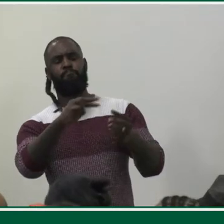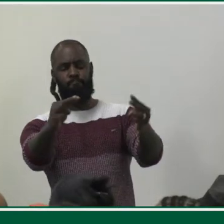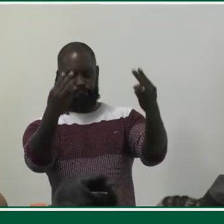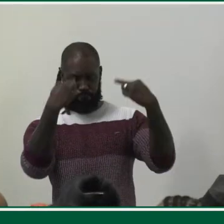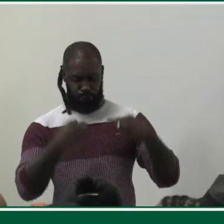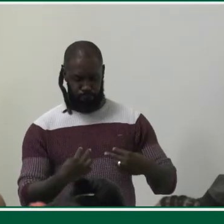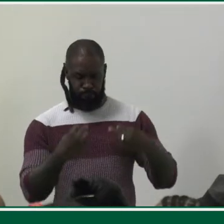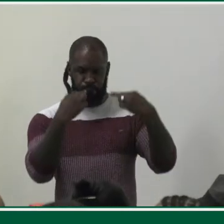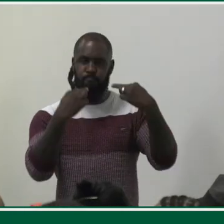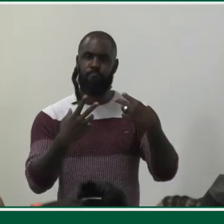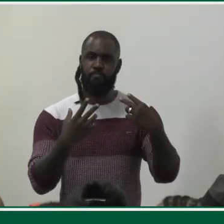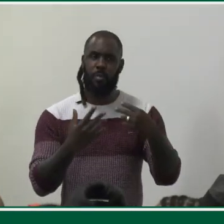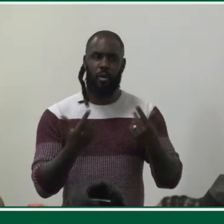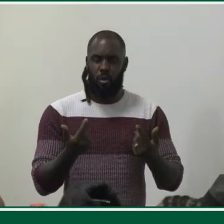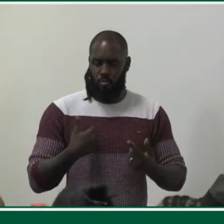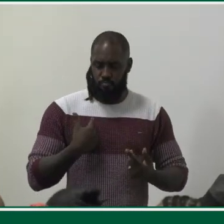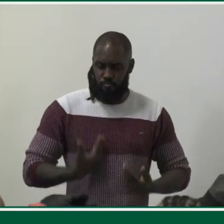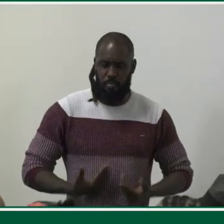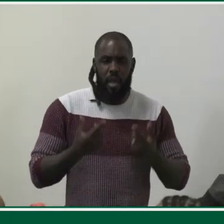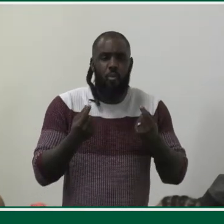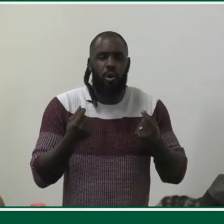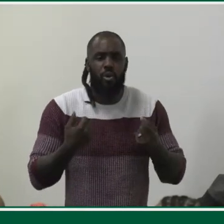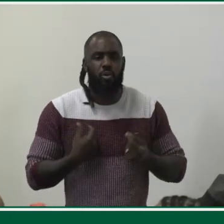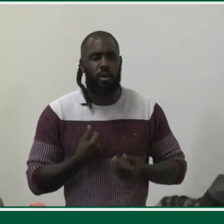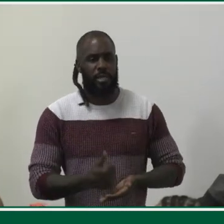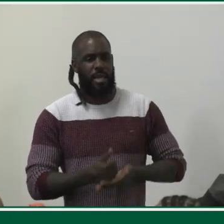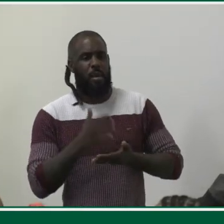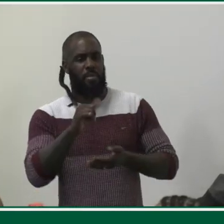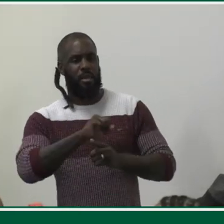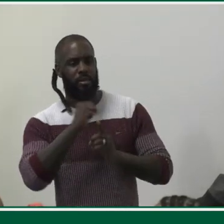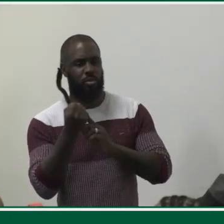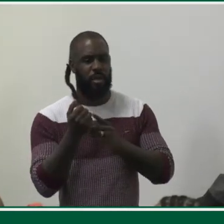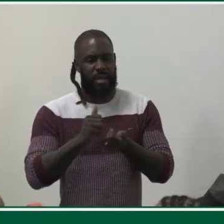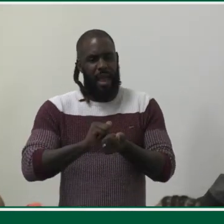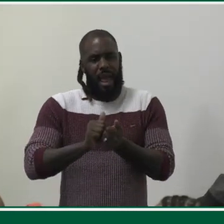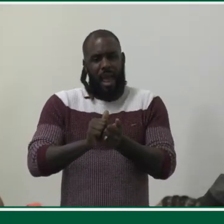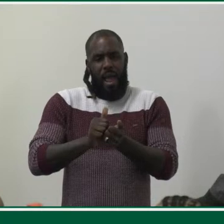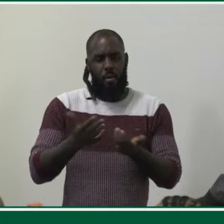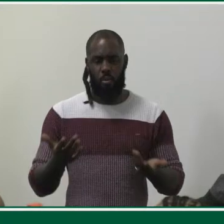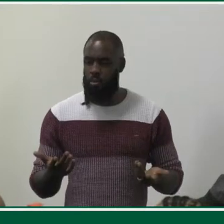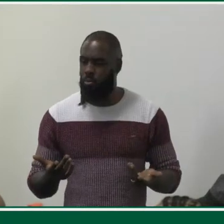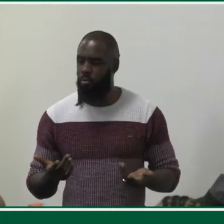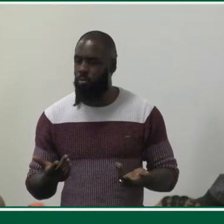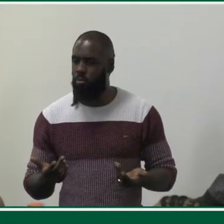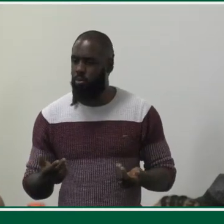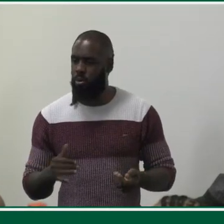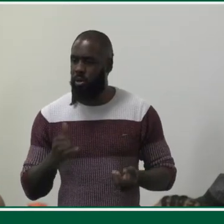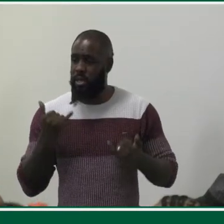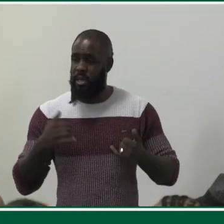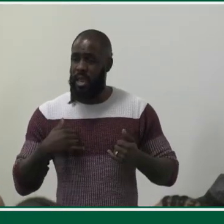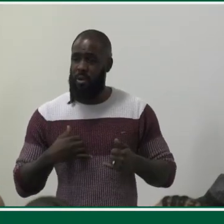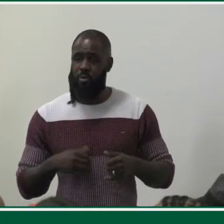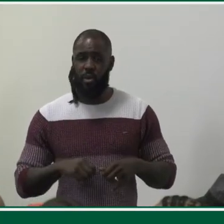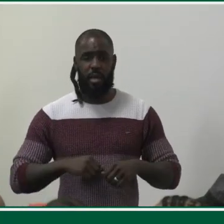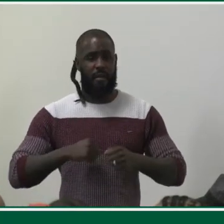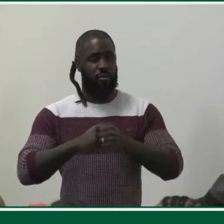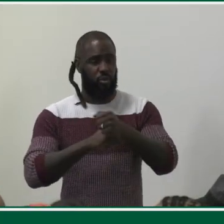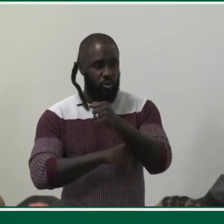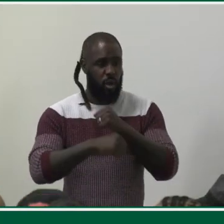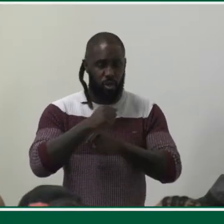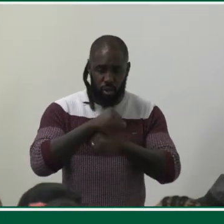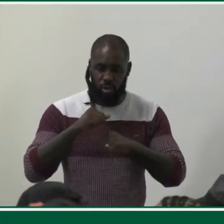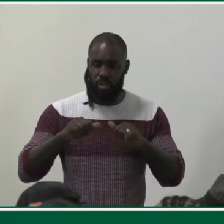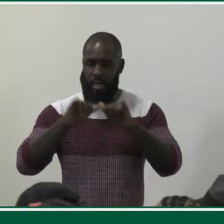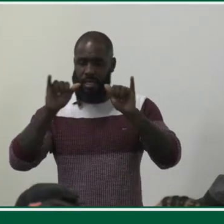not doing that's resulting in the outcome differences that we see? And we had to basically acknowledge that we have structures and systems and policies